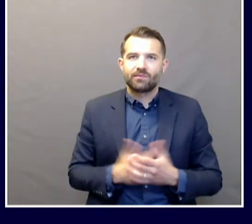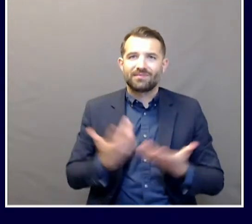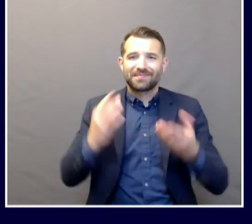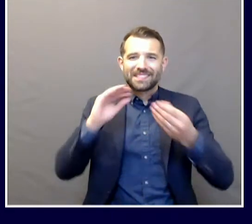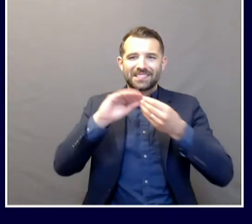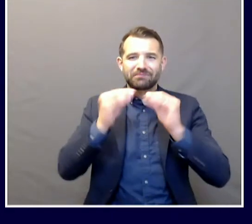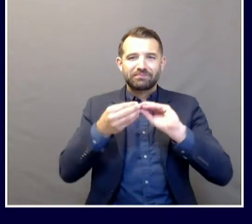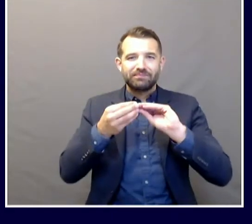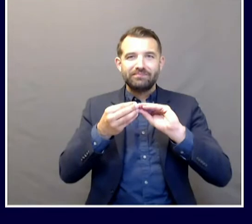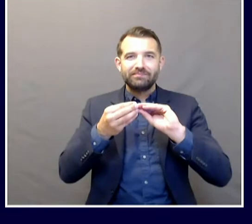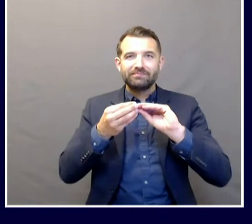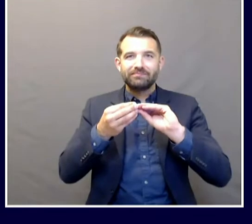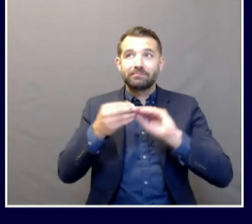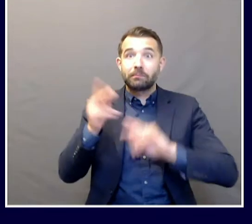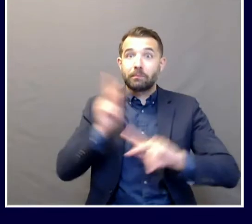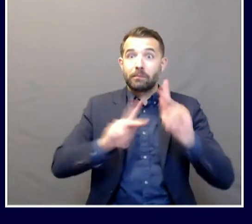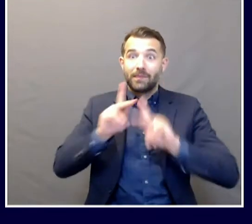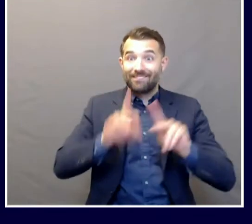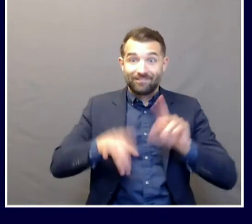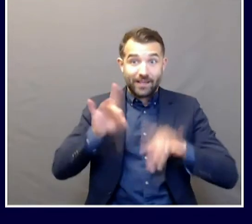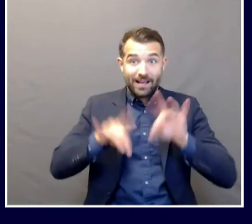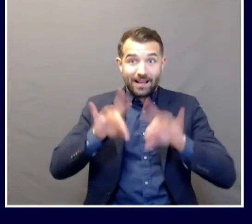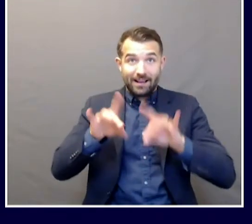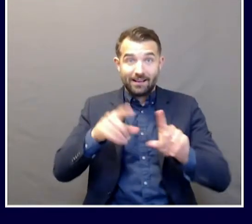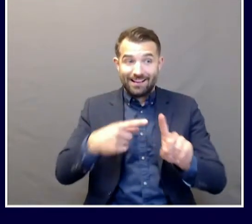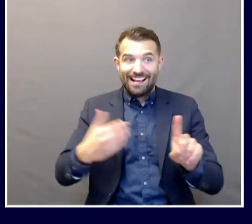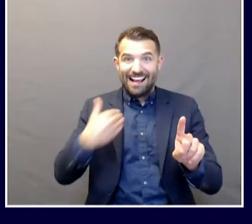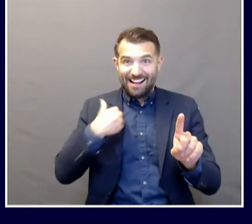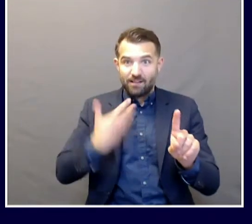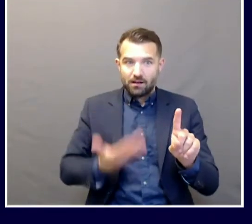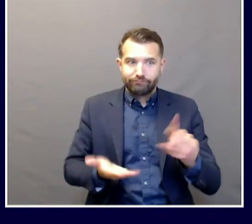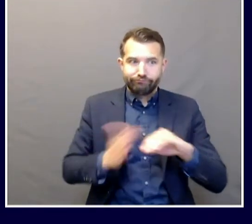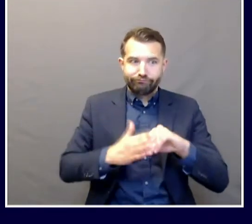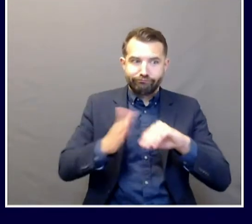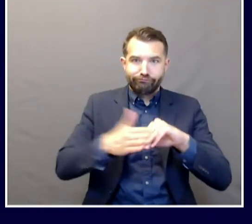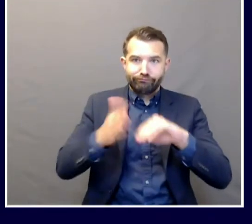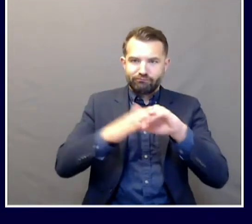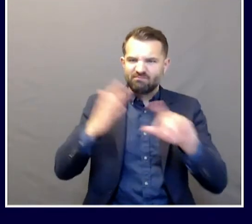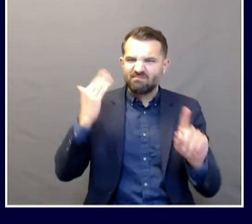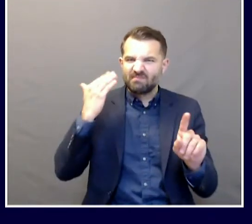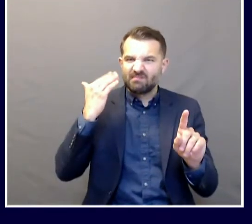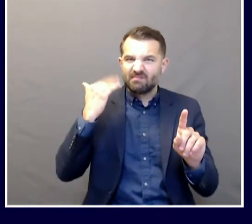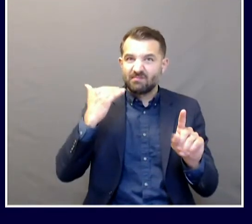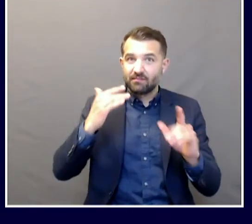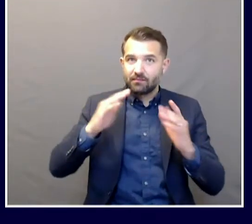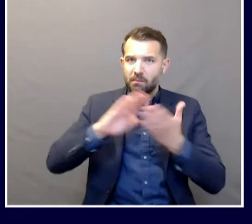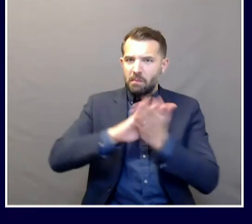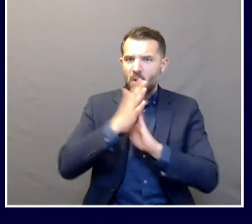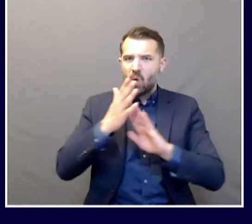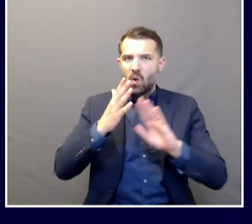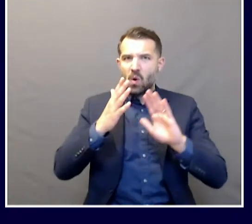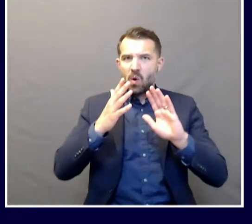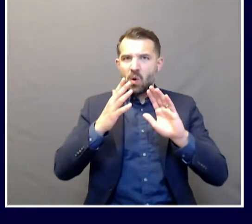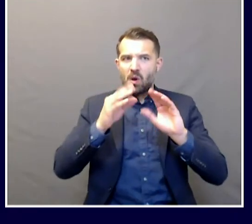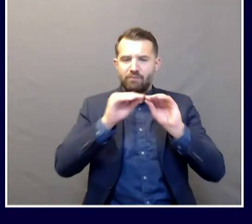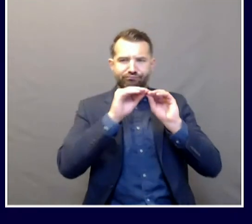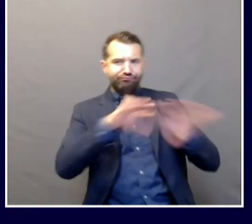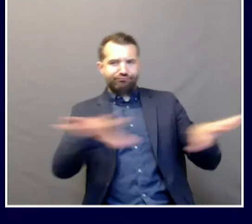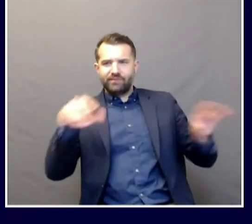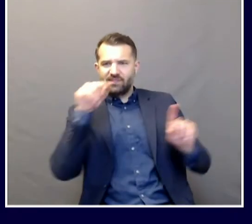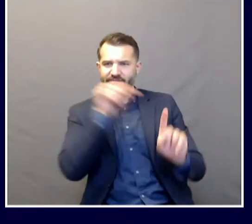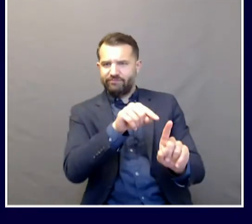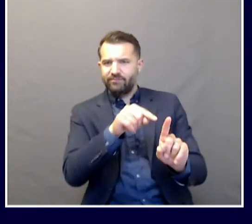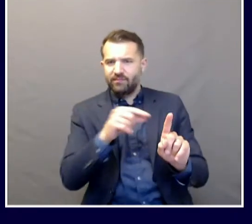spread. I've heard from officials in Lewiston and Auburn who've said mask compliance is great, social distancing is